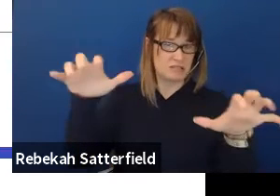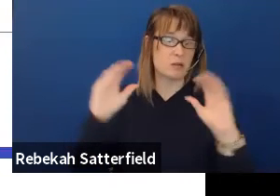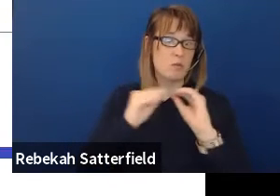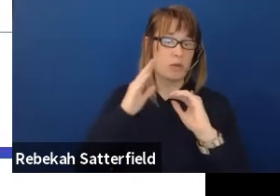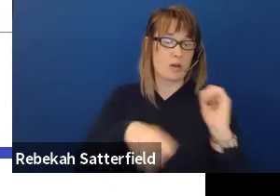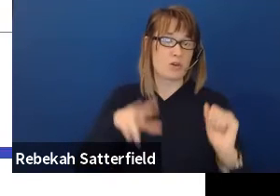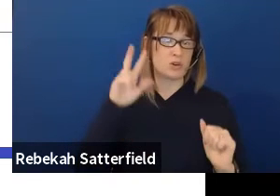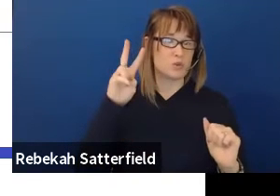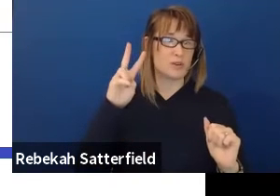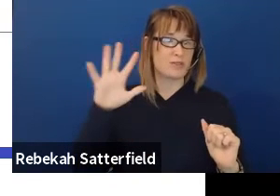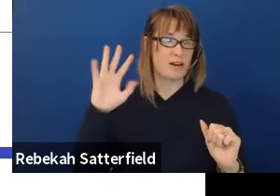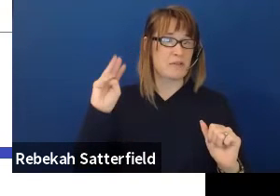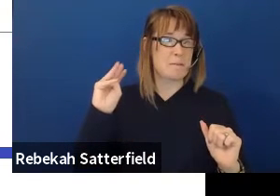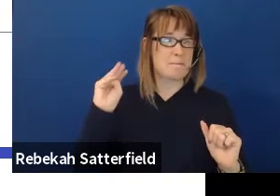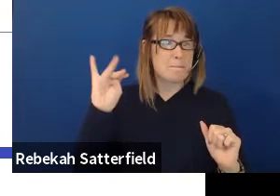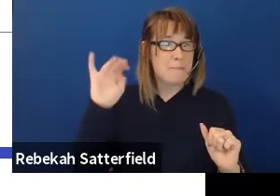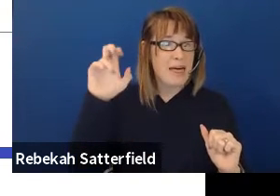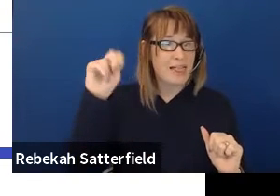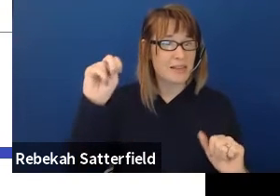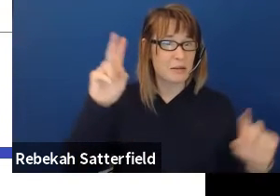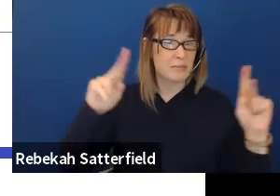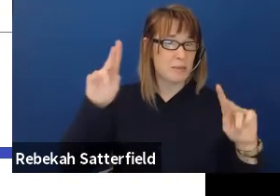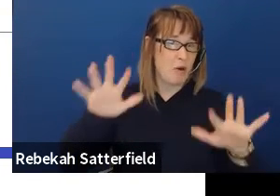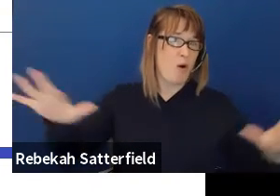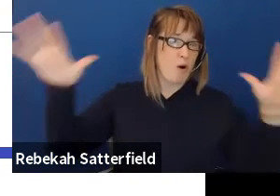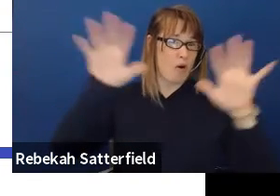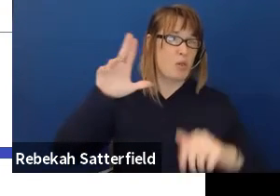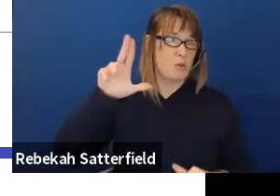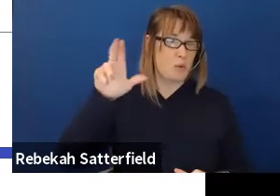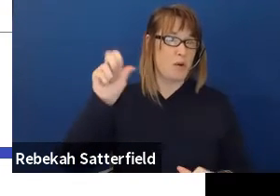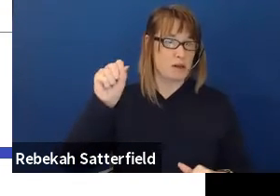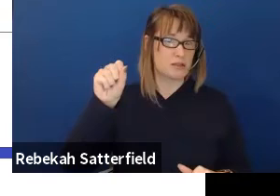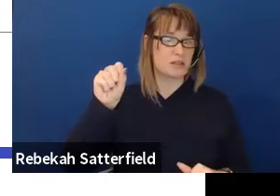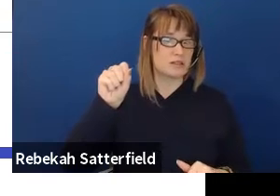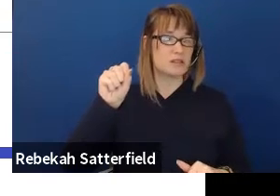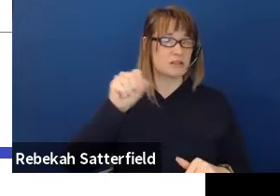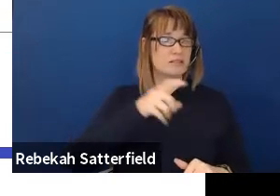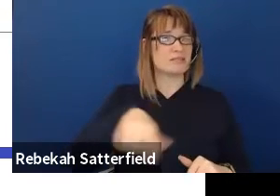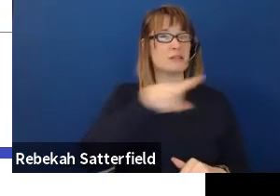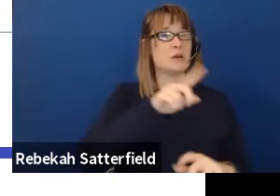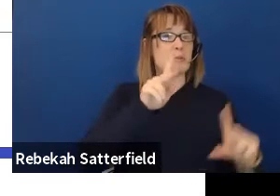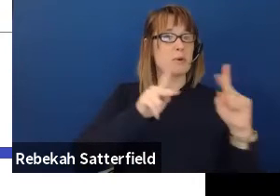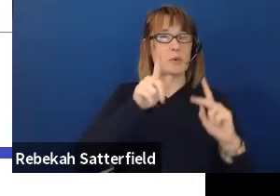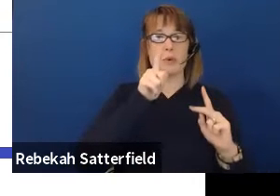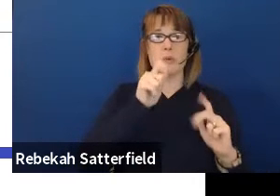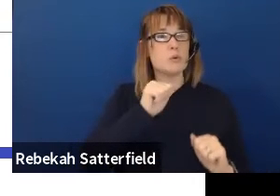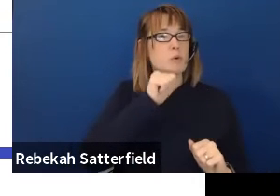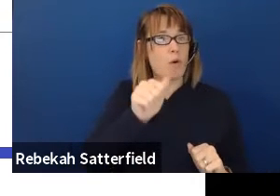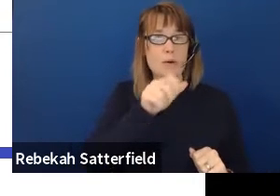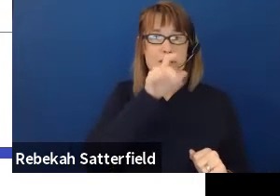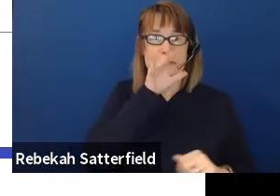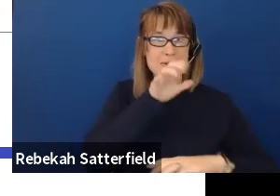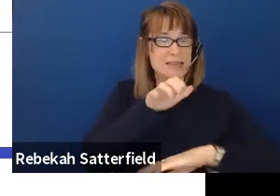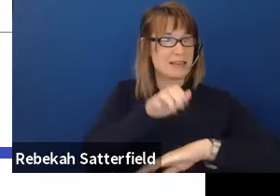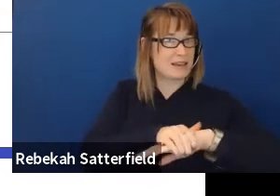25 million LEP individuals in the United States. These are individuals who do not speak English as